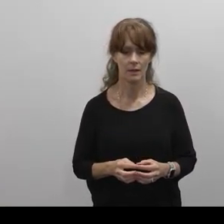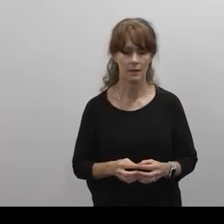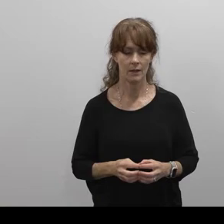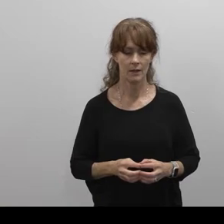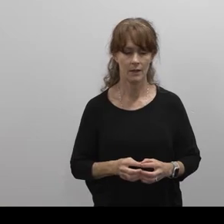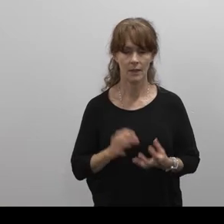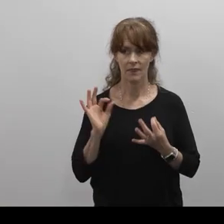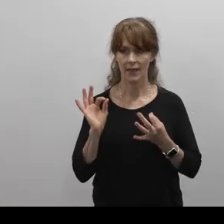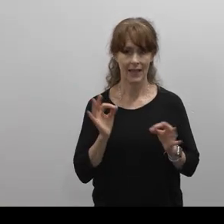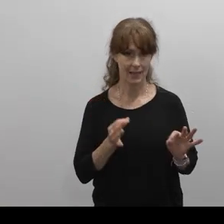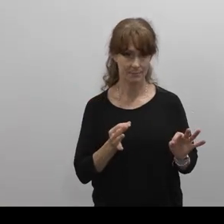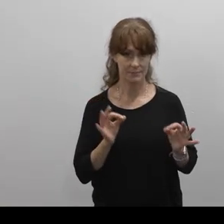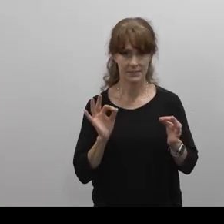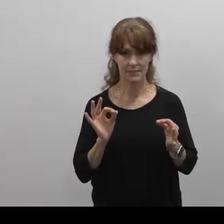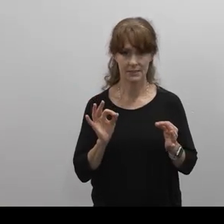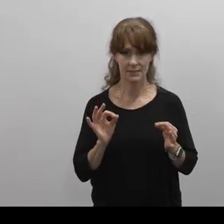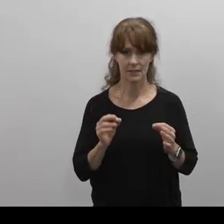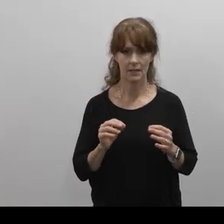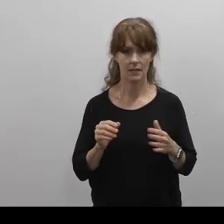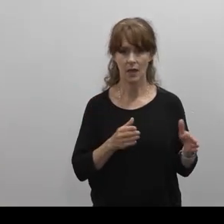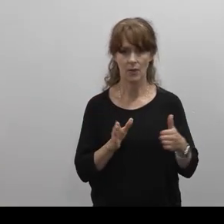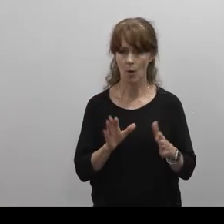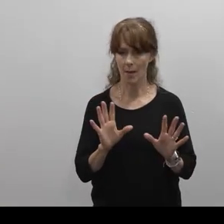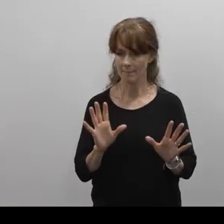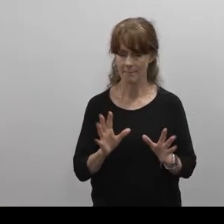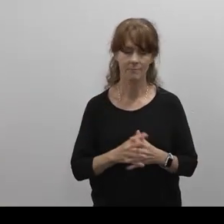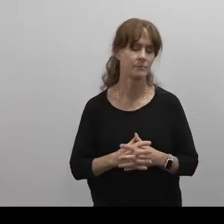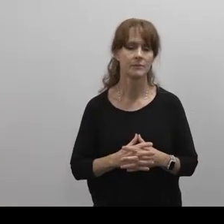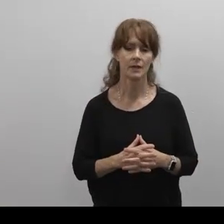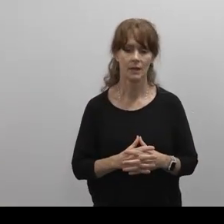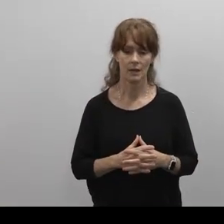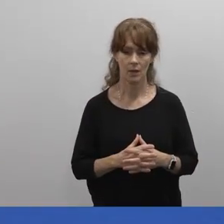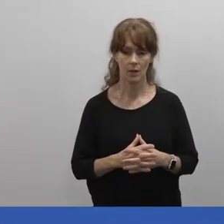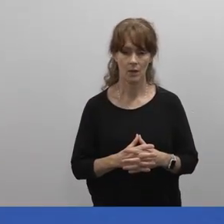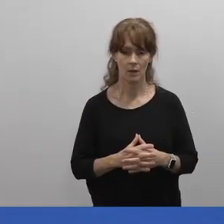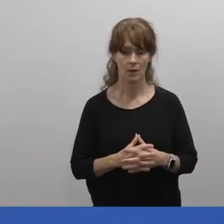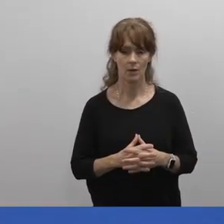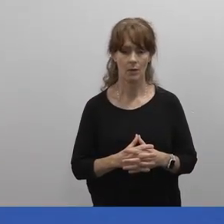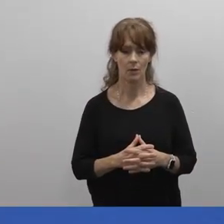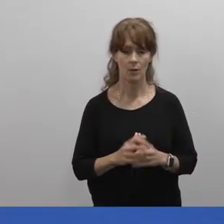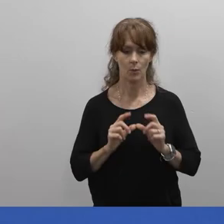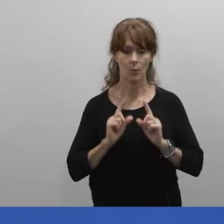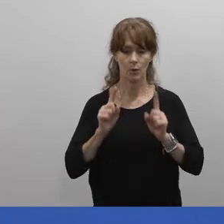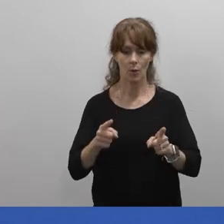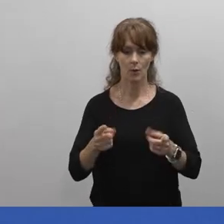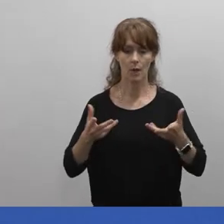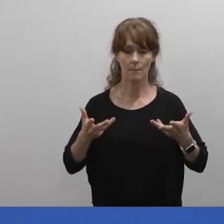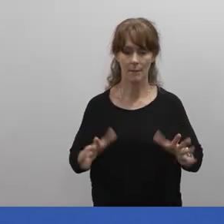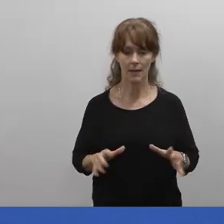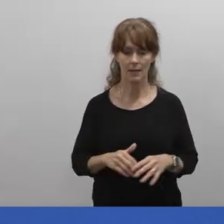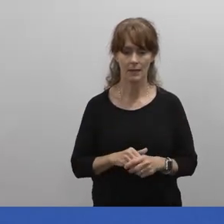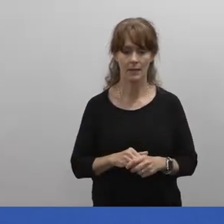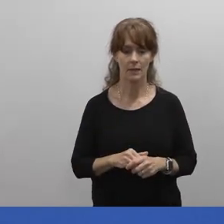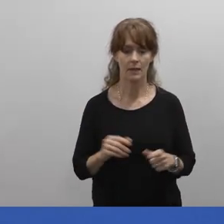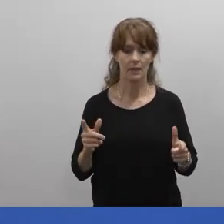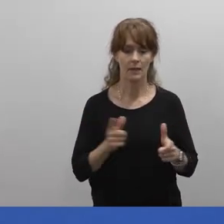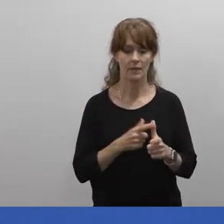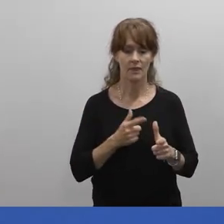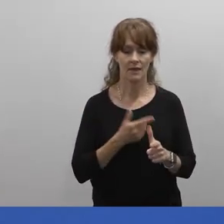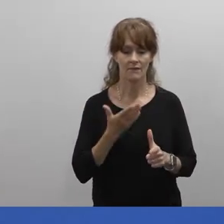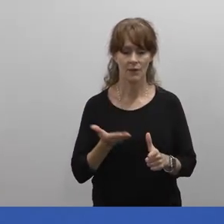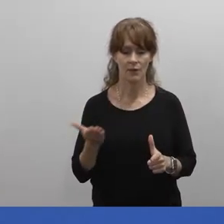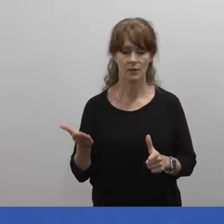the glimpse, not the roadmap. Not only of where we're going, but where we've been. I think it's really critical. I think one of the first things